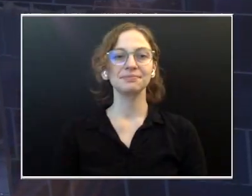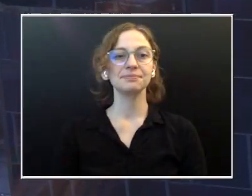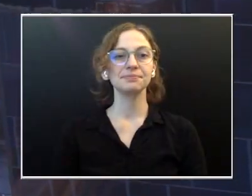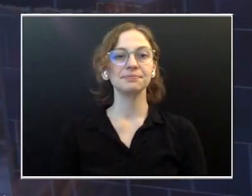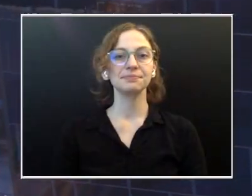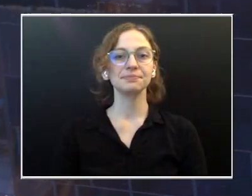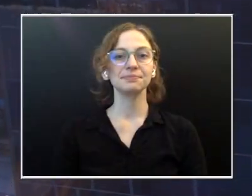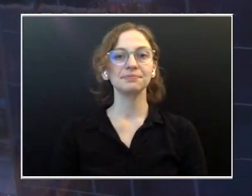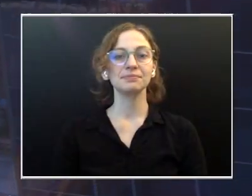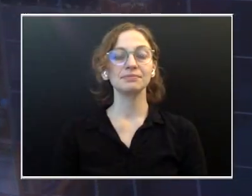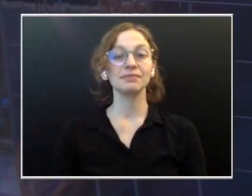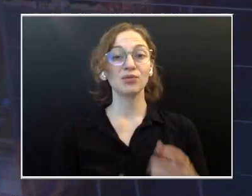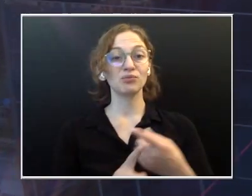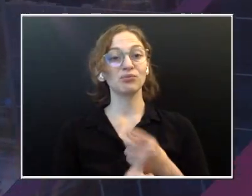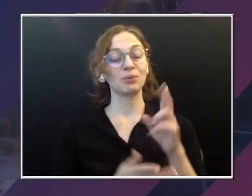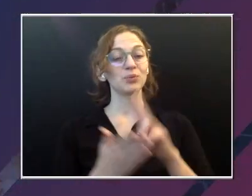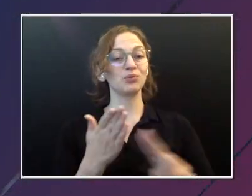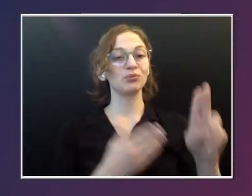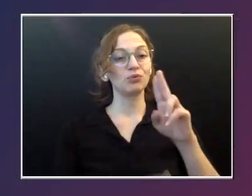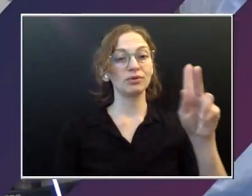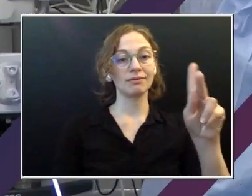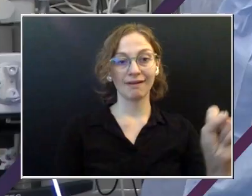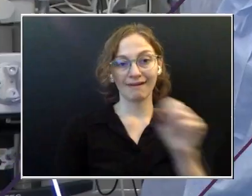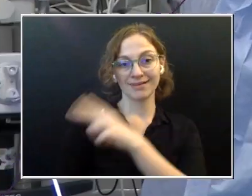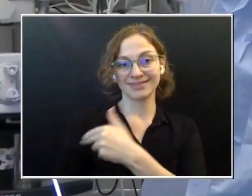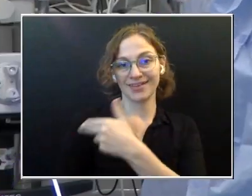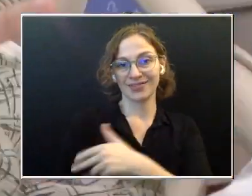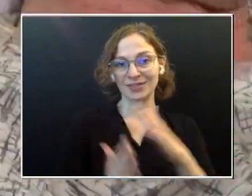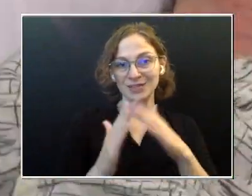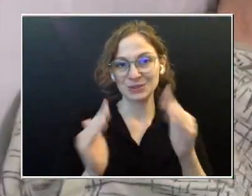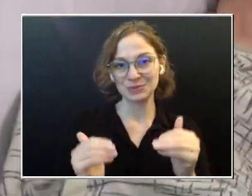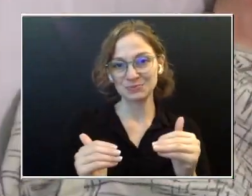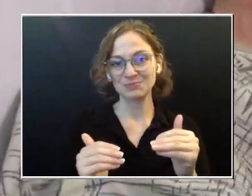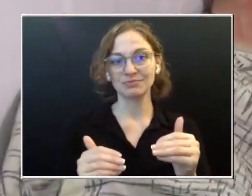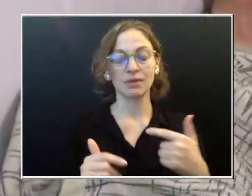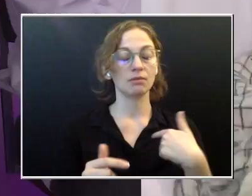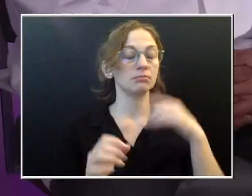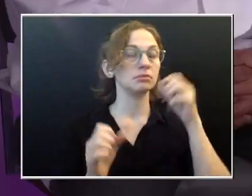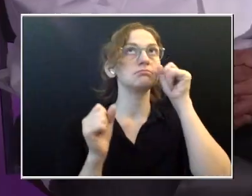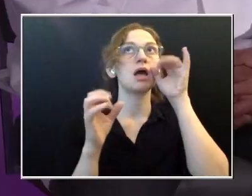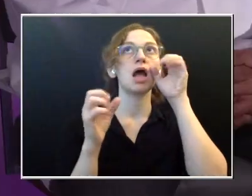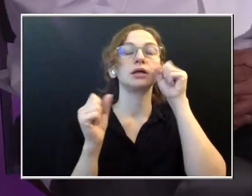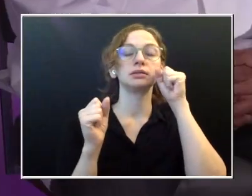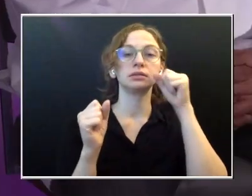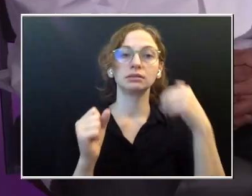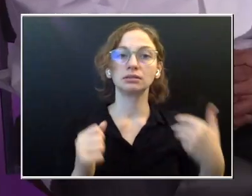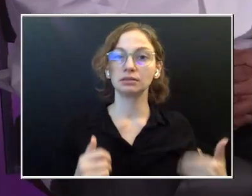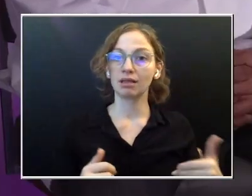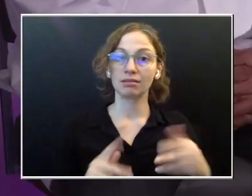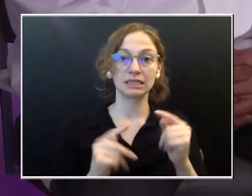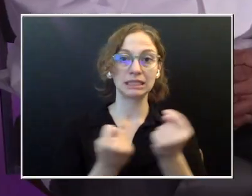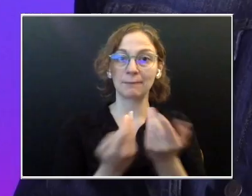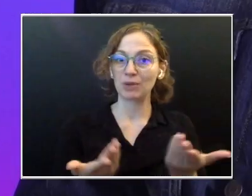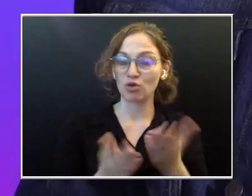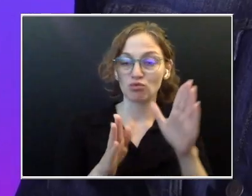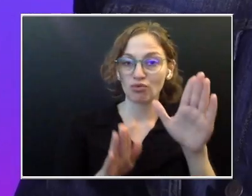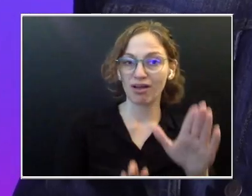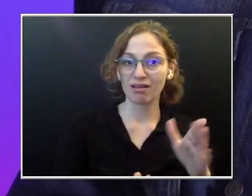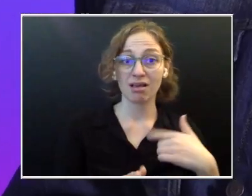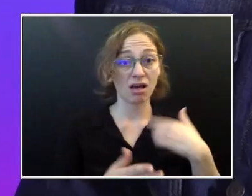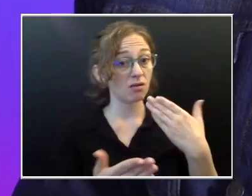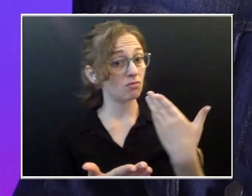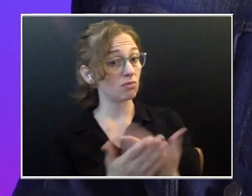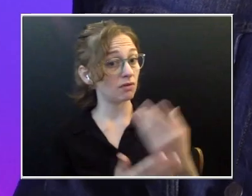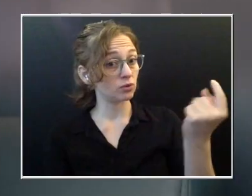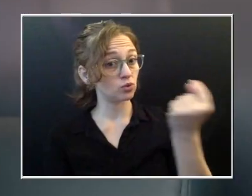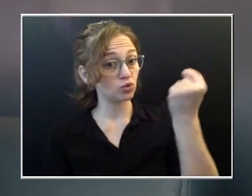from the University of Kansas Health System. I am amazed. The team here is great. I came on a Tuesday, and then by Saturday I